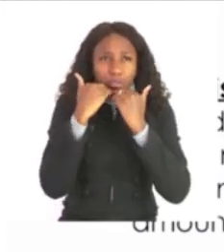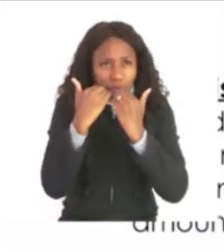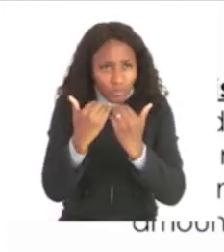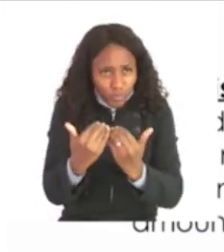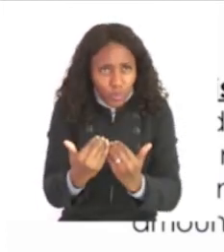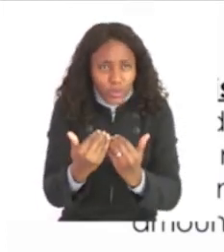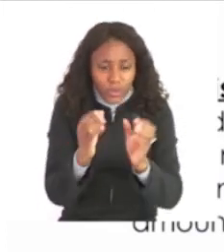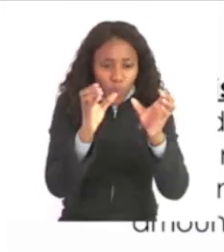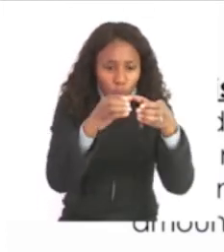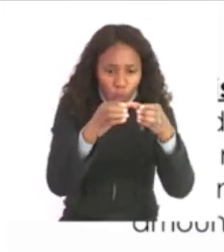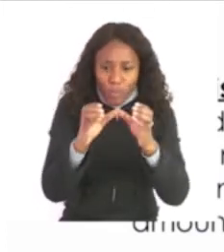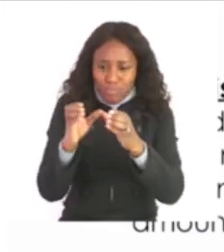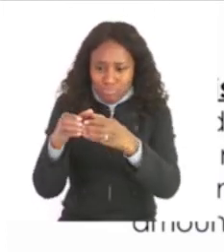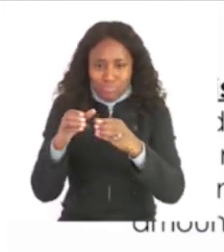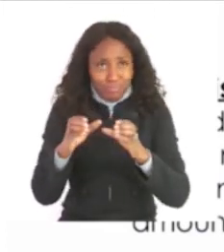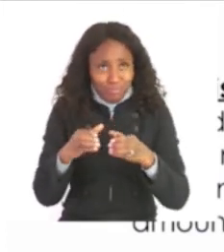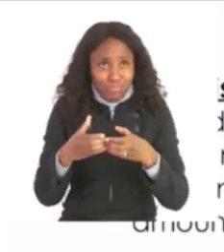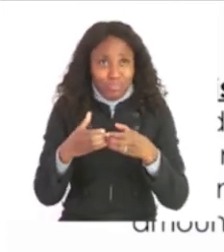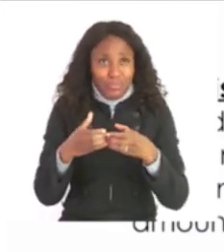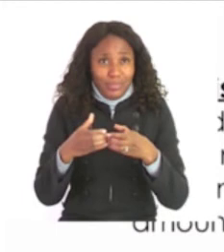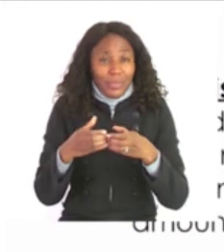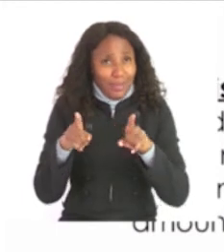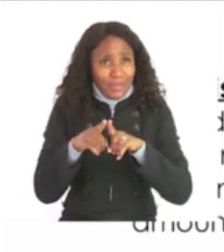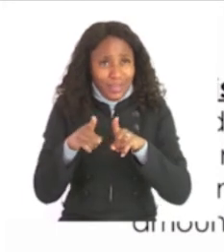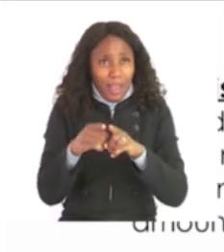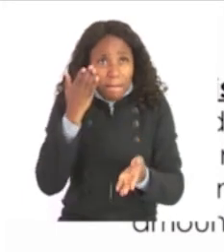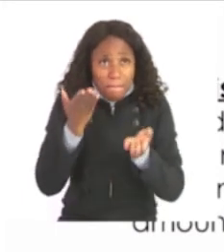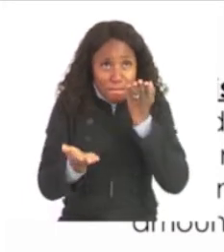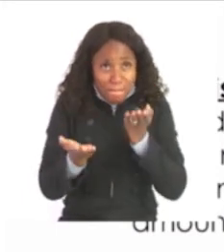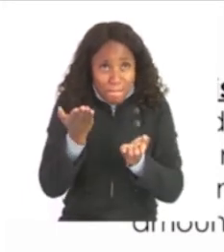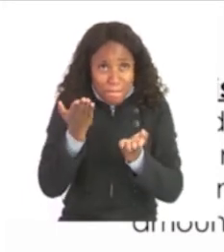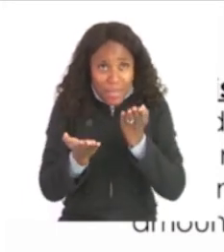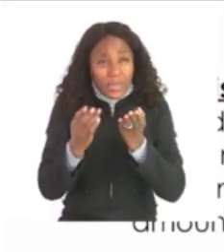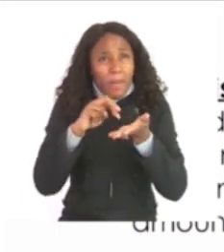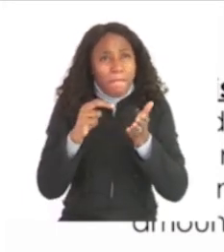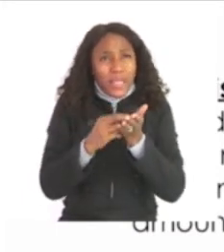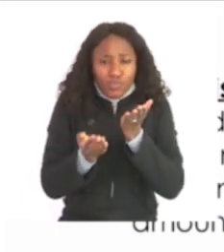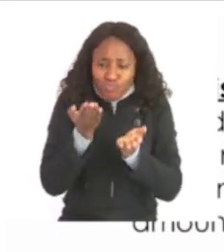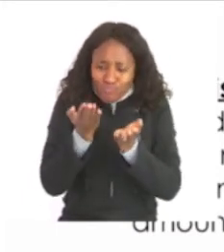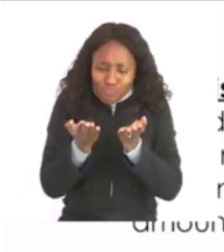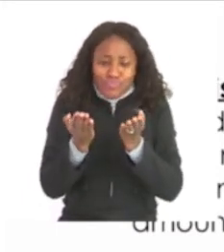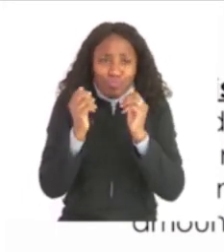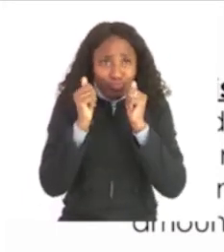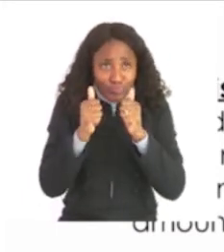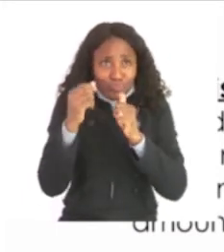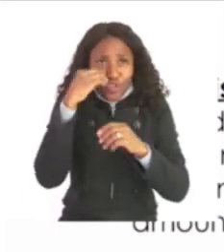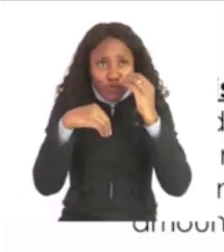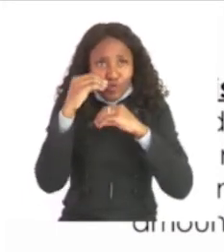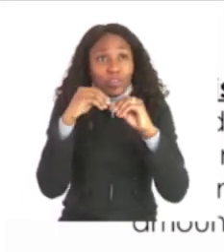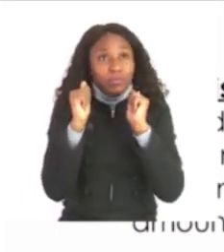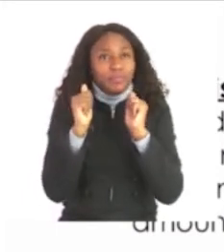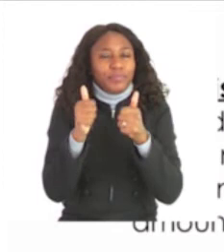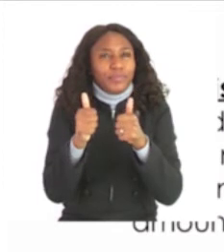the right amount. Just like what the word says, balance, and then diet. So you make sure